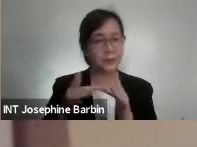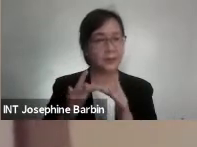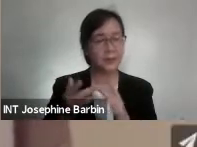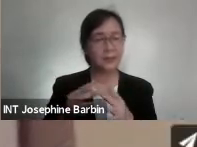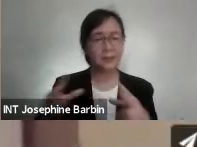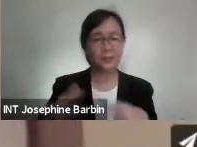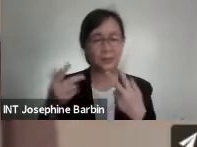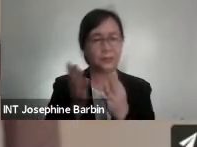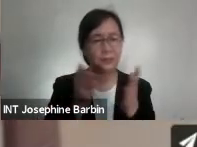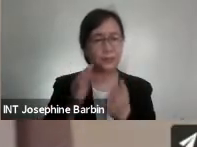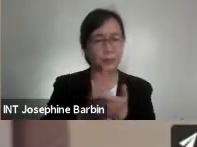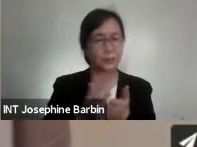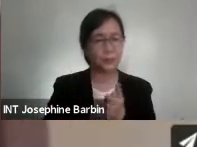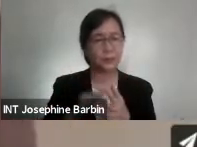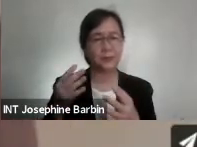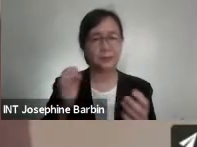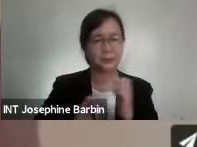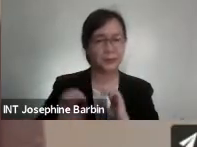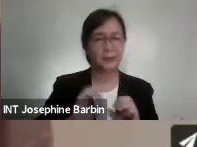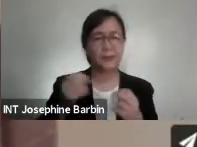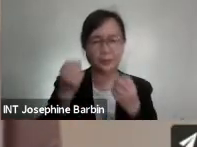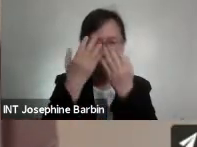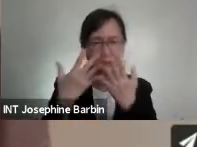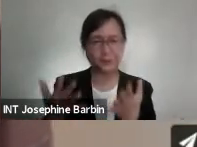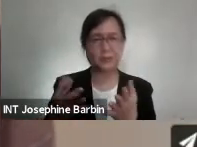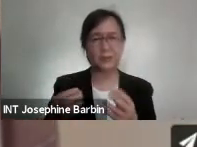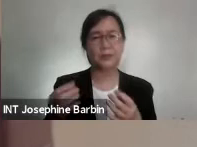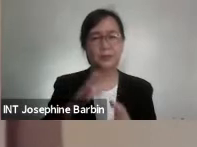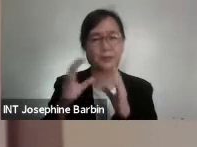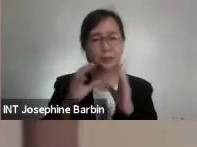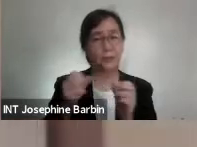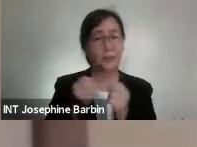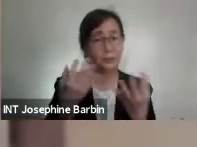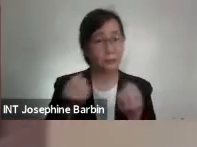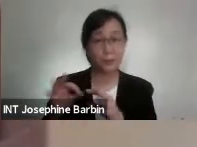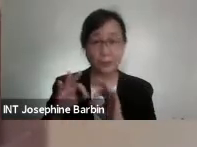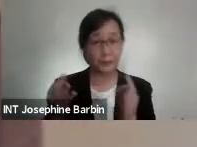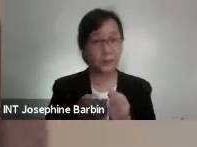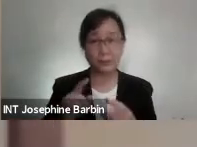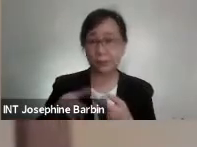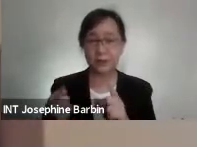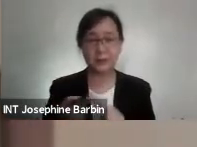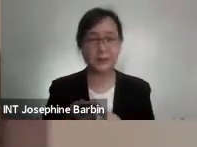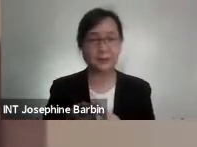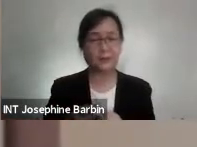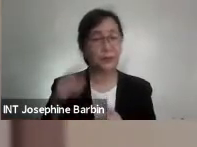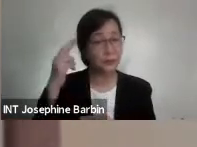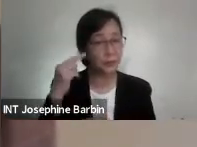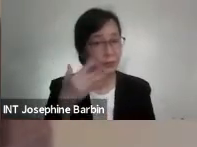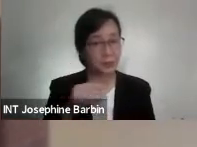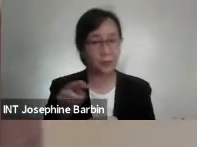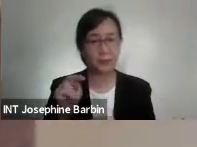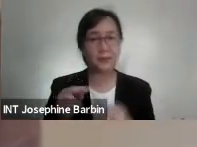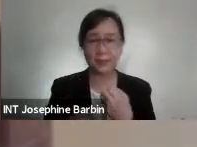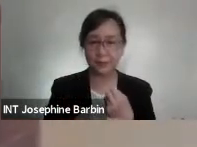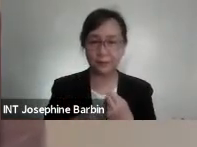burudani, kupata taarifa, kwa ajili ya shule, wana mawasiliano na marafiki na familia. Hivyo wanataka mtandao uwe wa